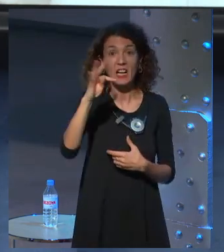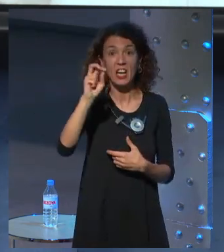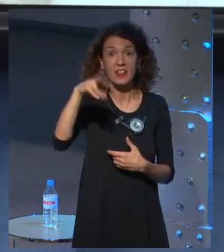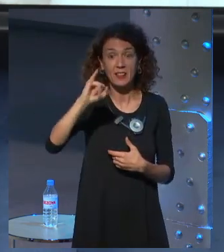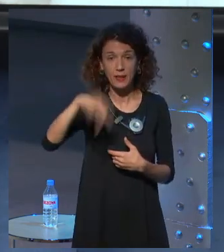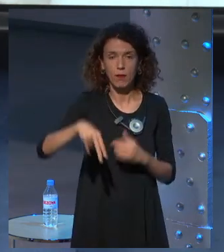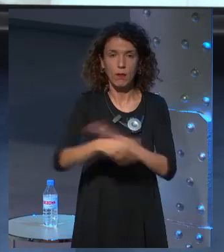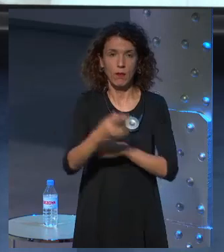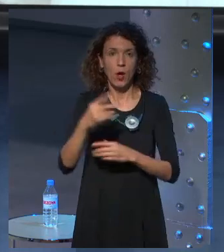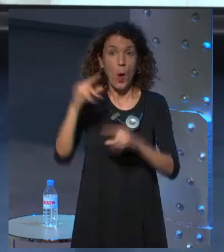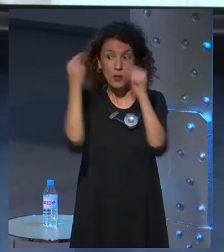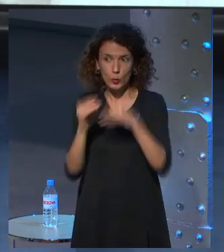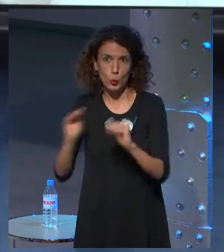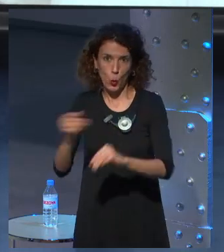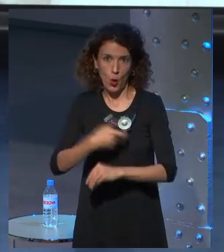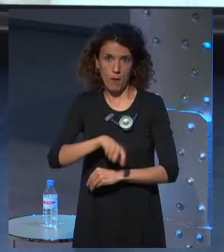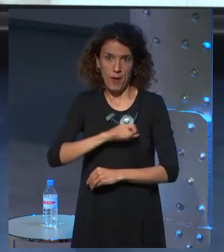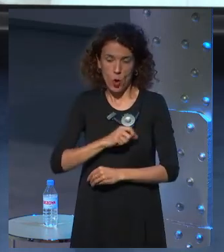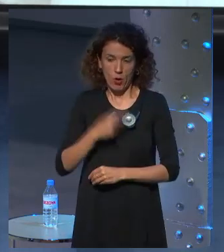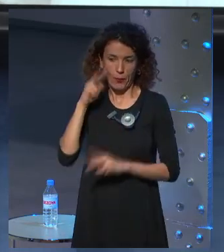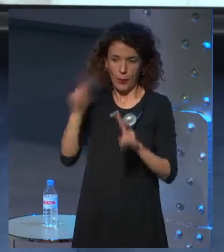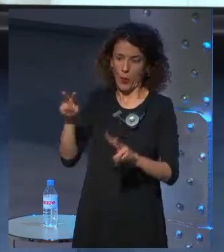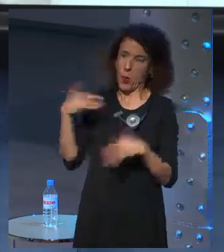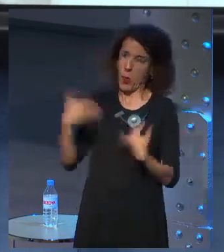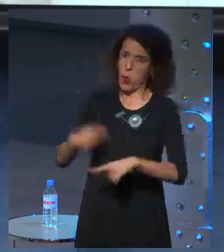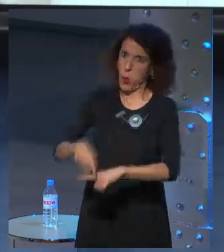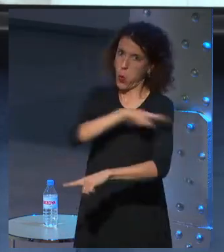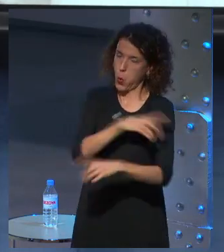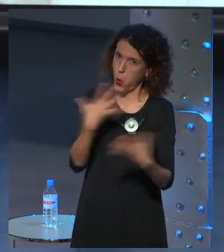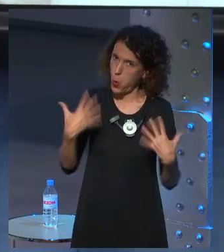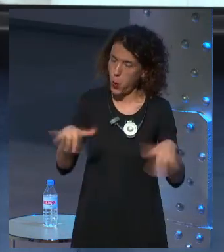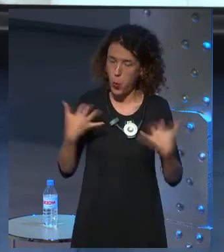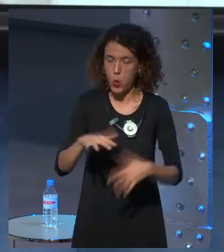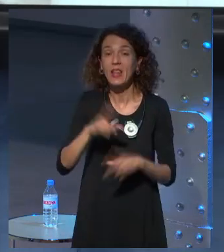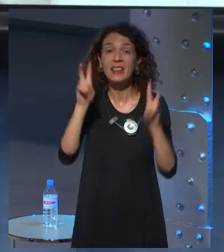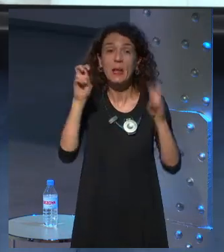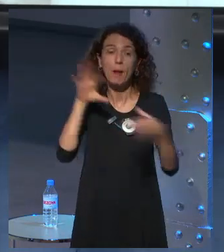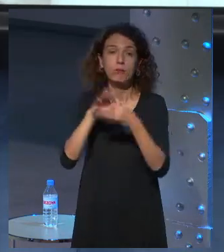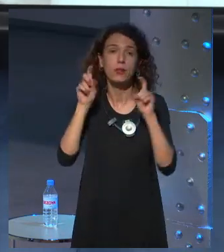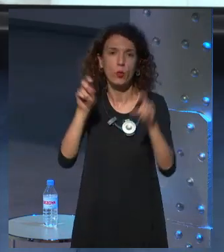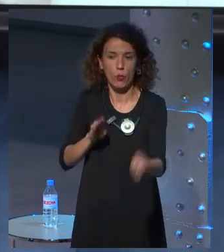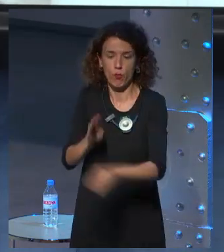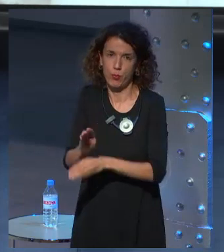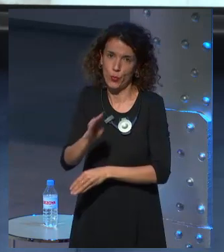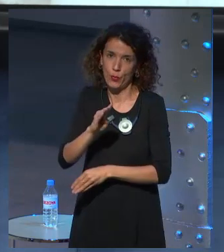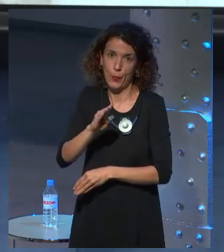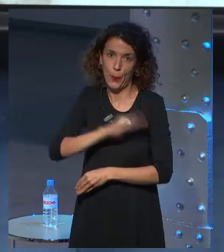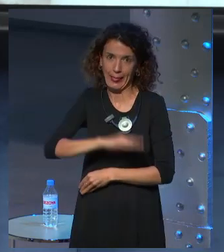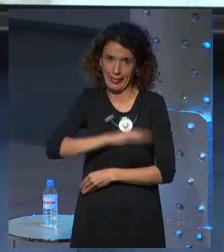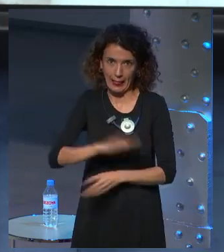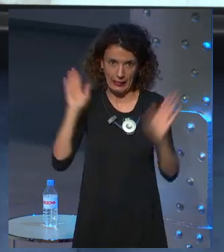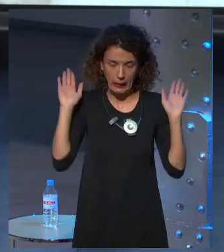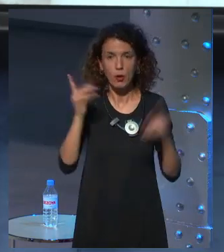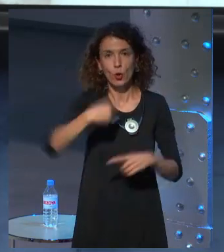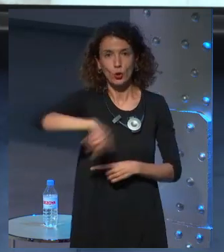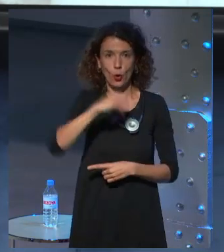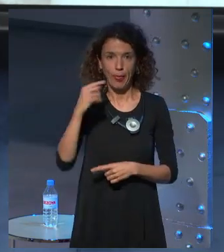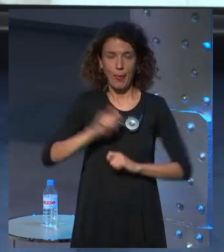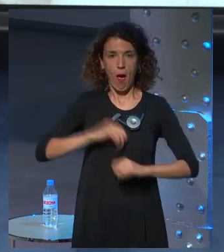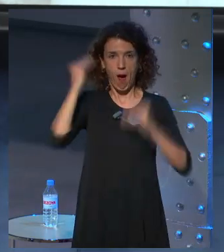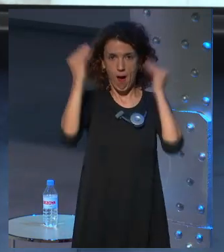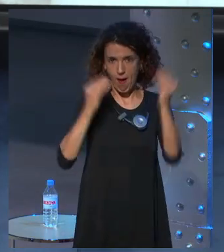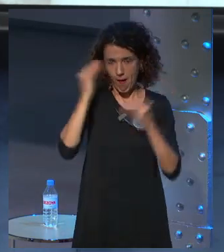She is managing a budget that for us is really unimaginable when it comes to education, and that should